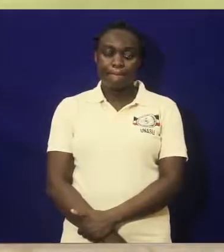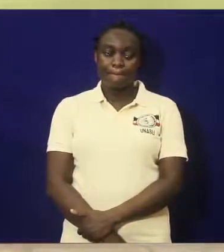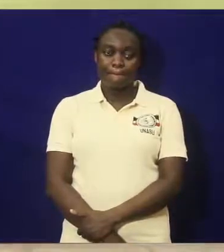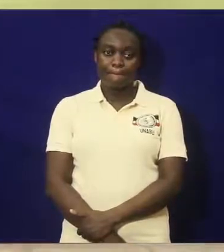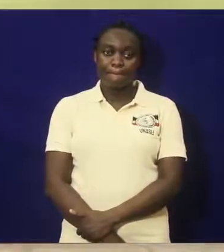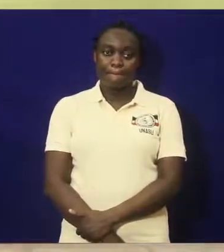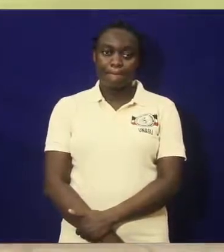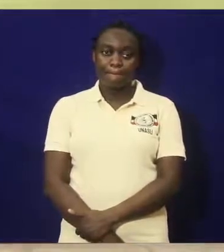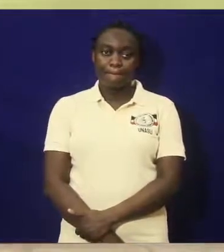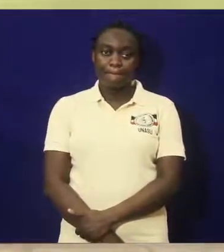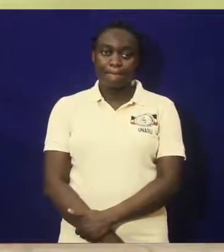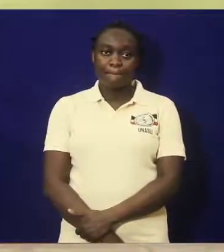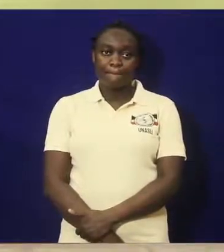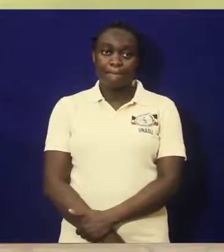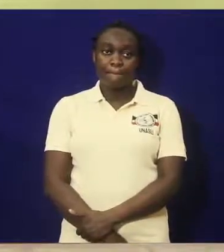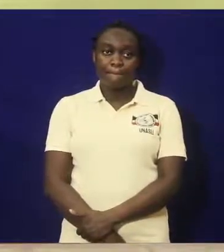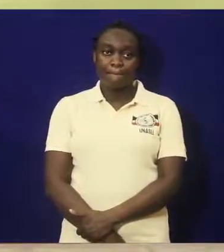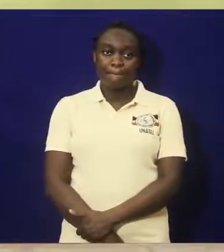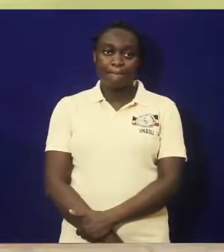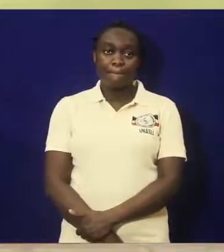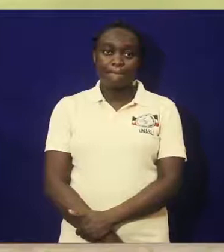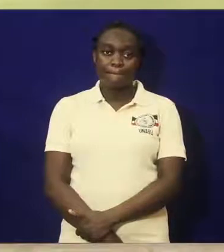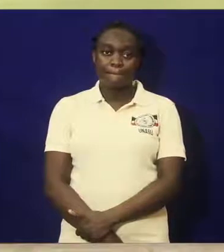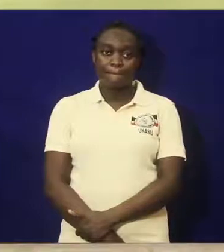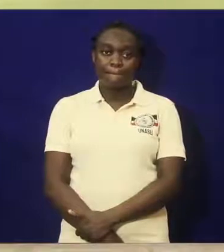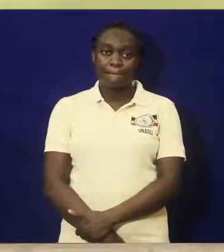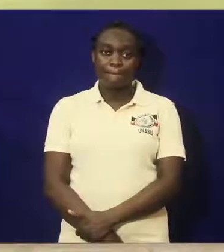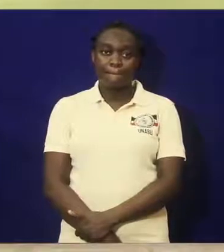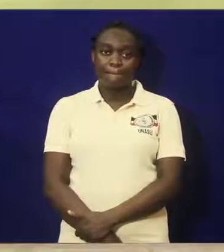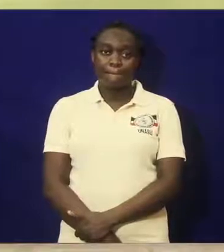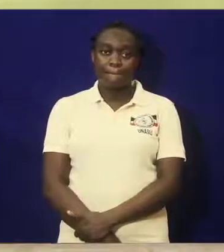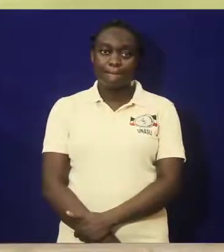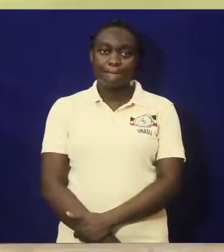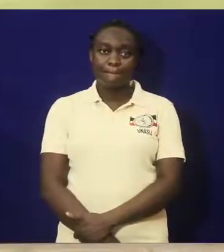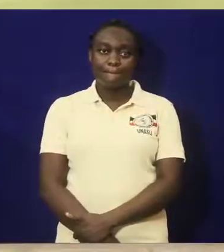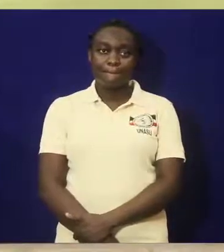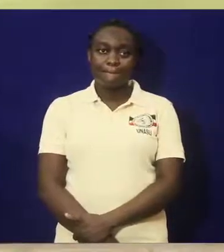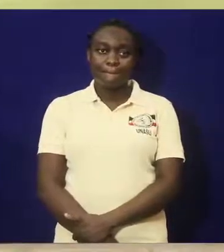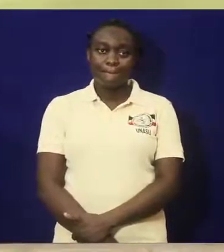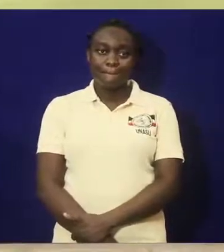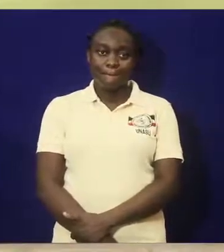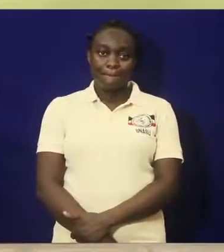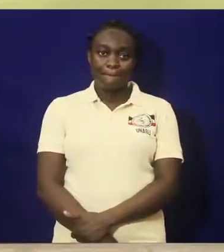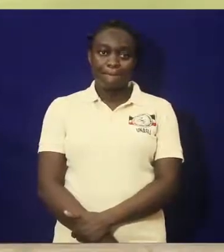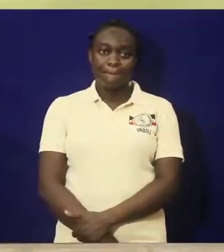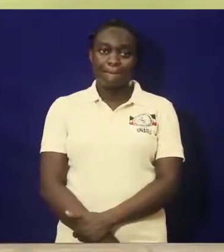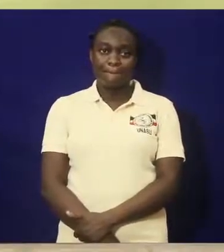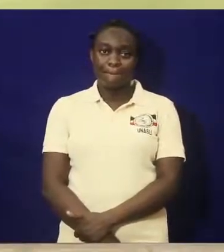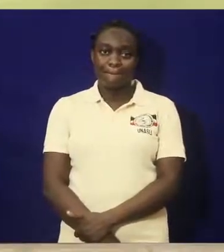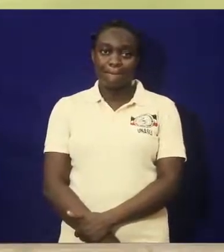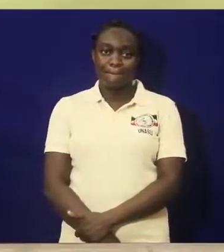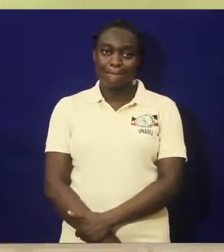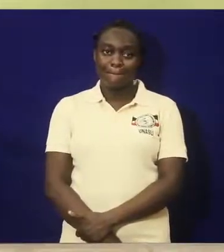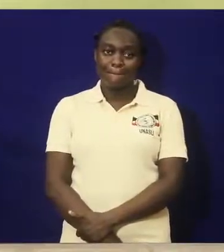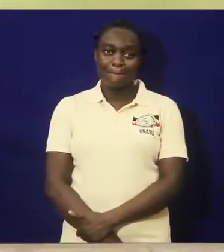trade. Lotions and creams and perfumes all for you.